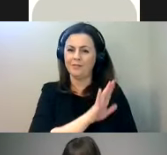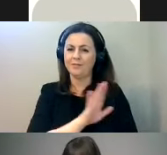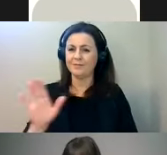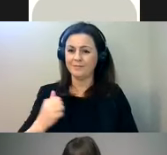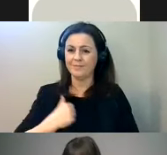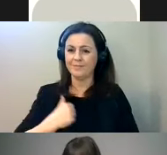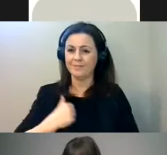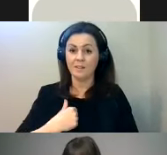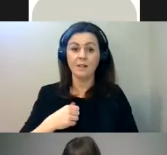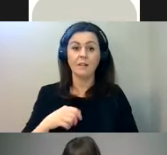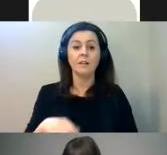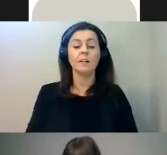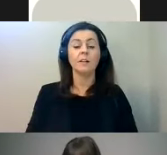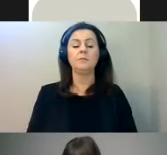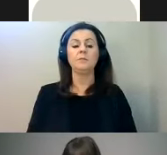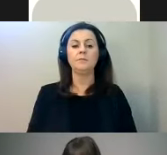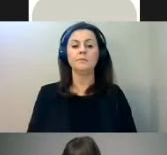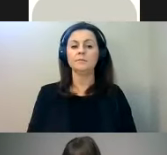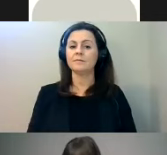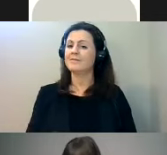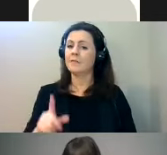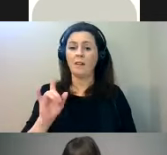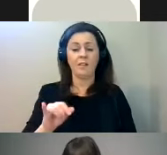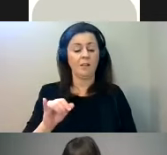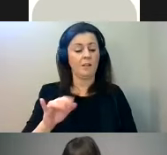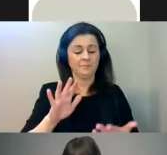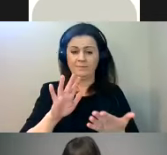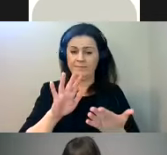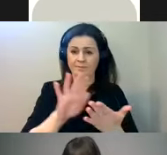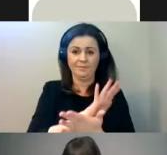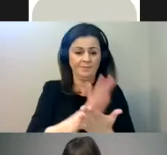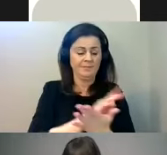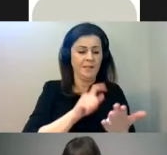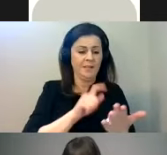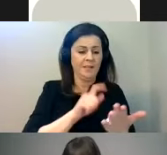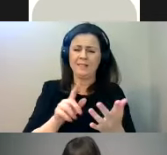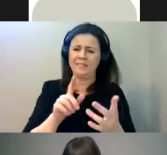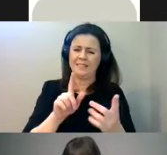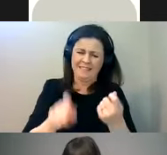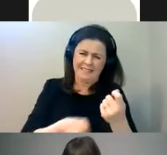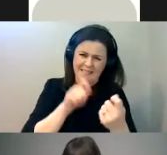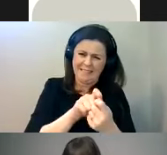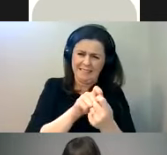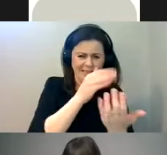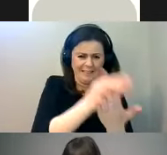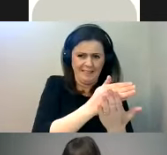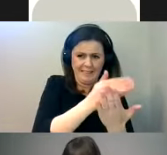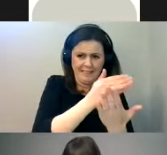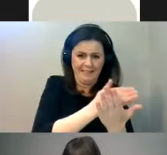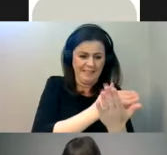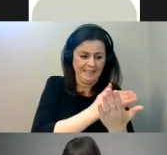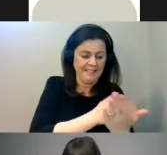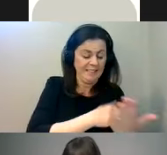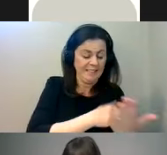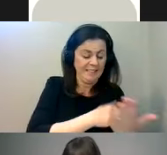is compliant to the letter with the statutes, the documents done will not be deemed valid.